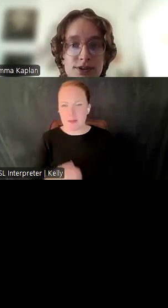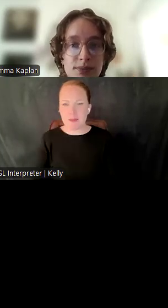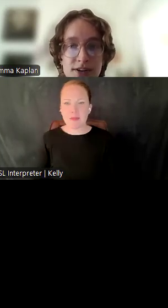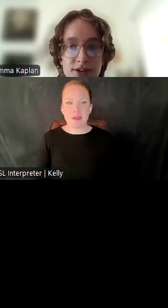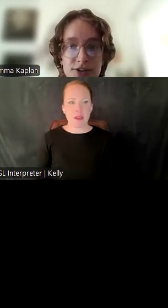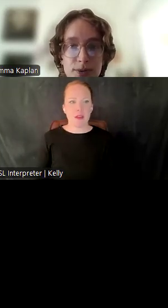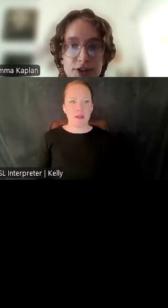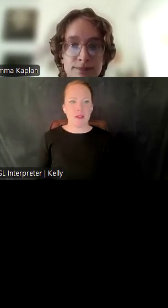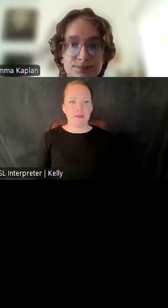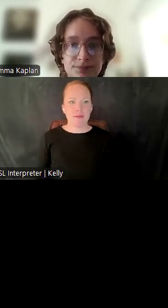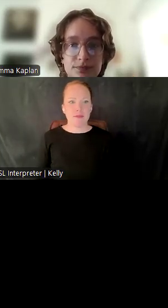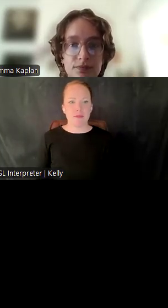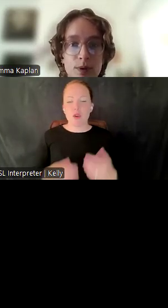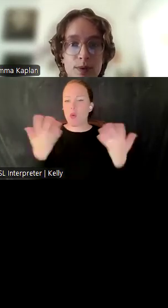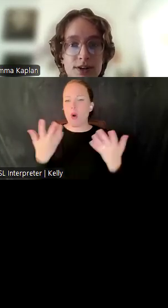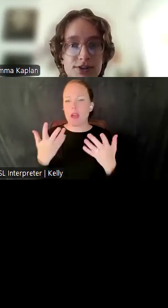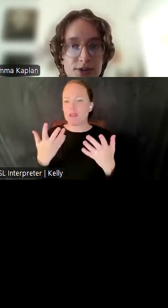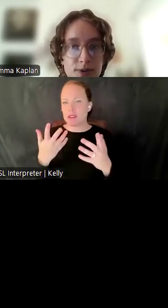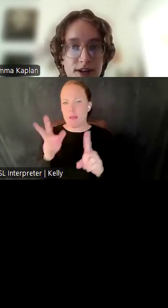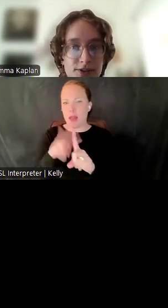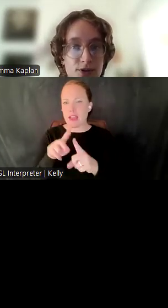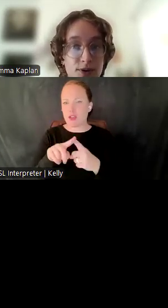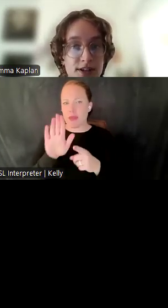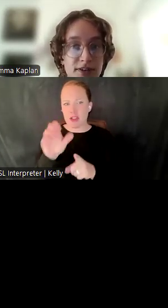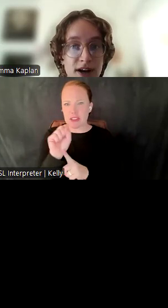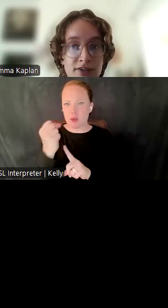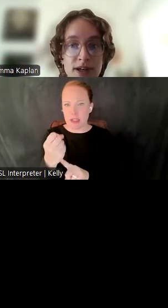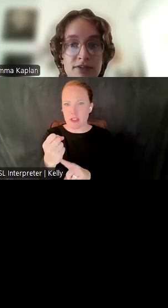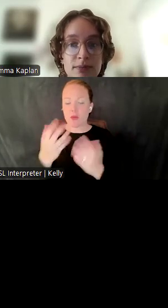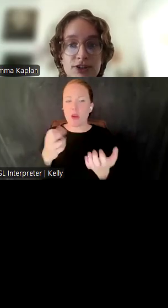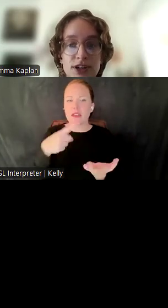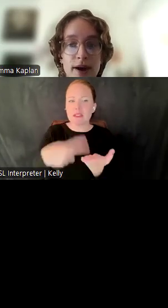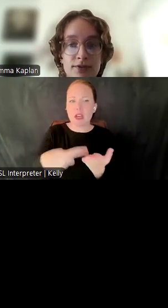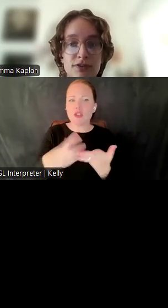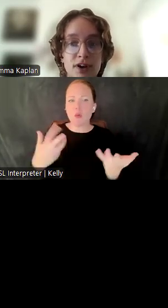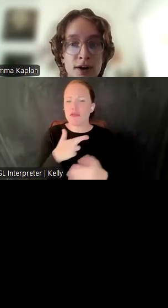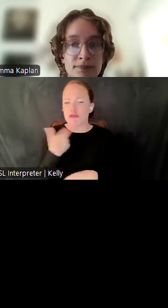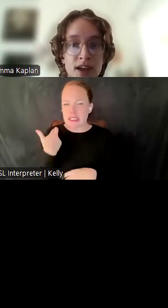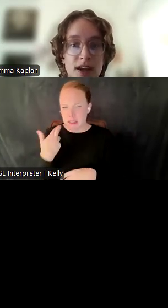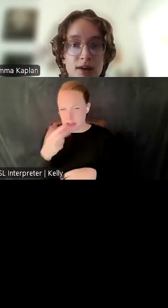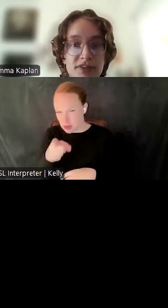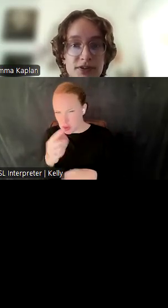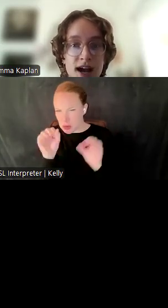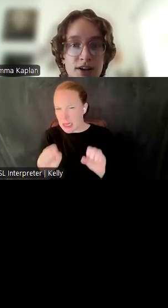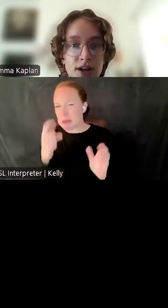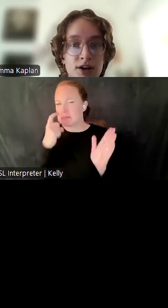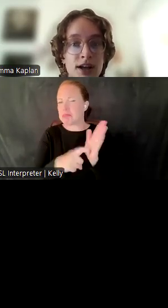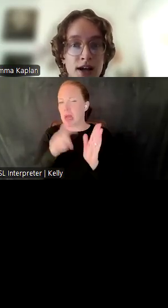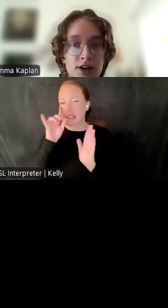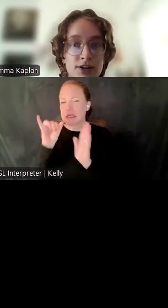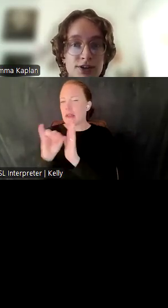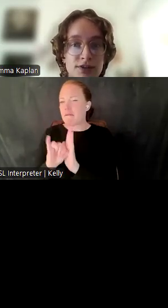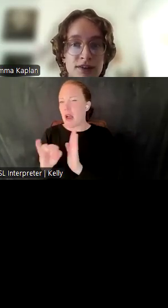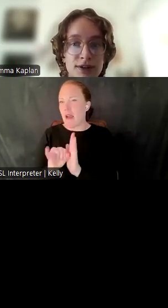or those that apply to their situation. We want to discuss what risks you can identify from the information that you have so far and what feels accurate